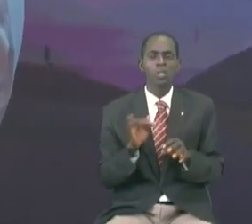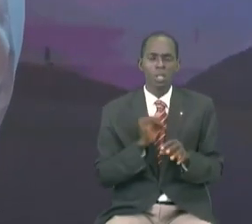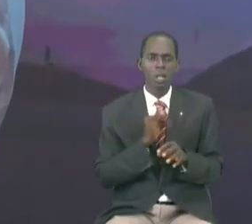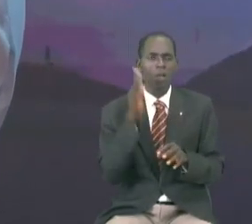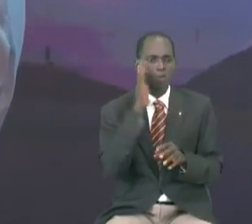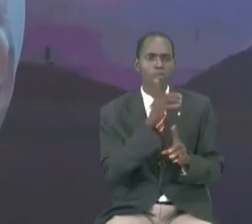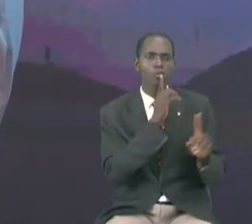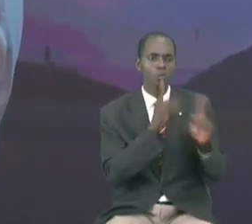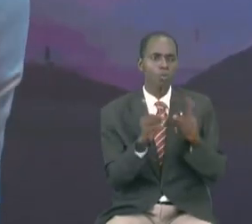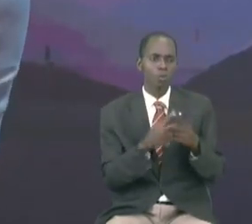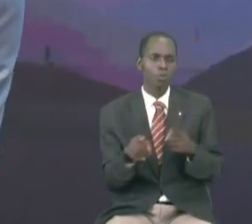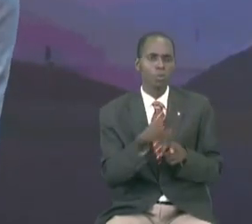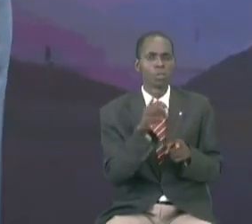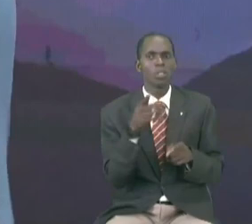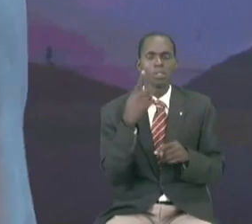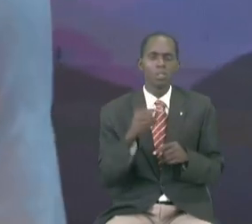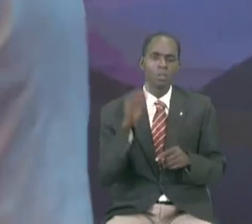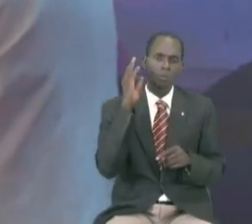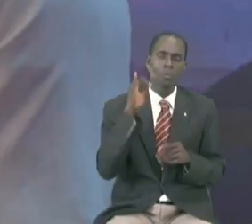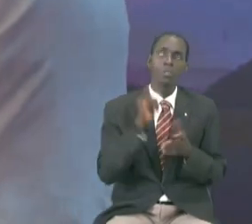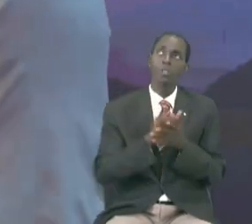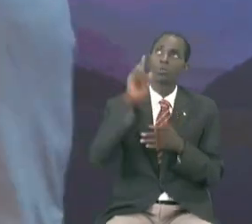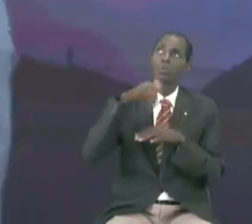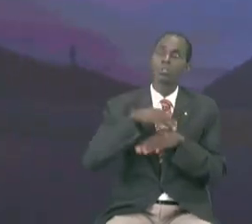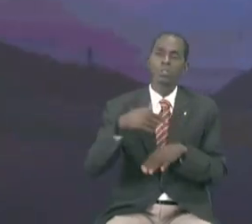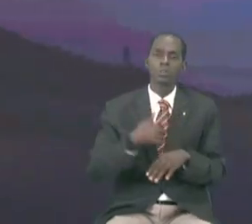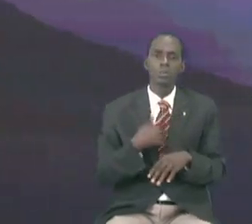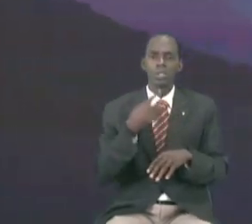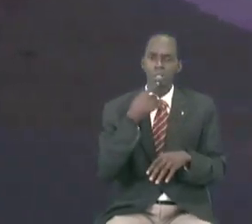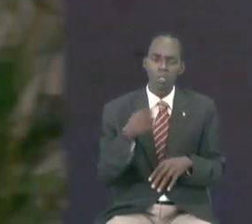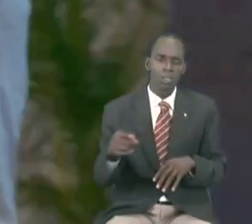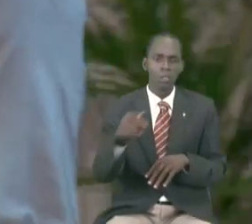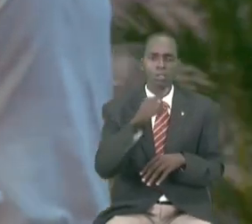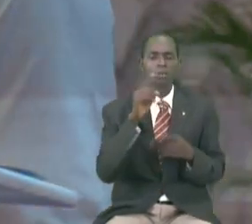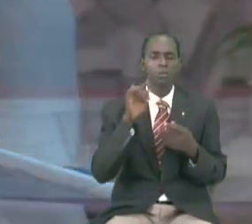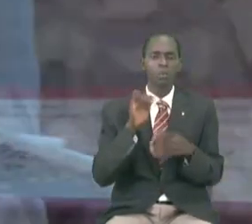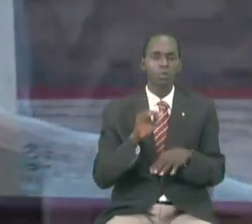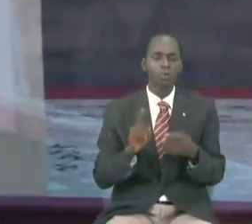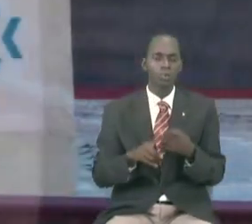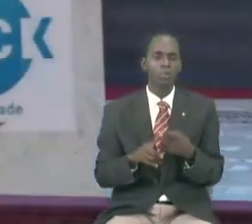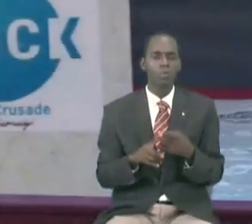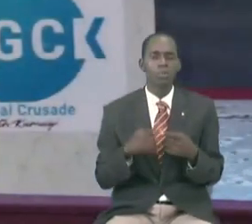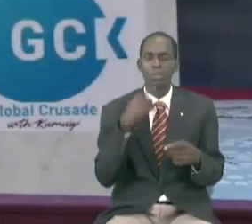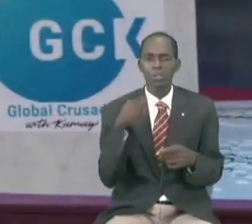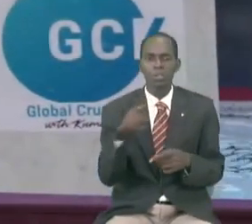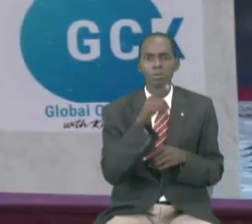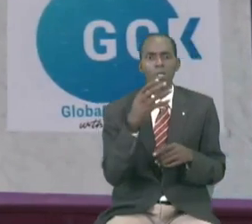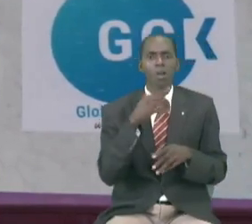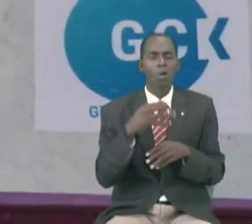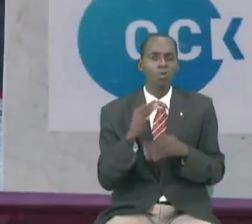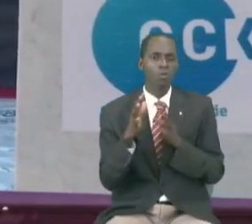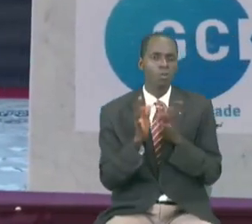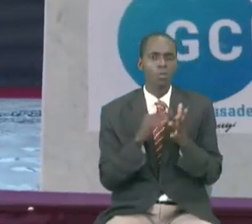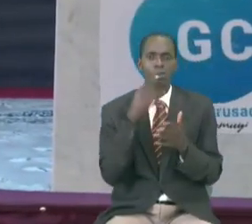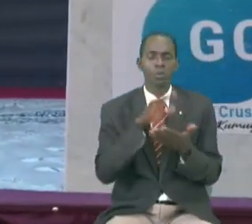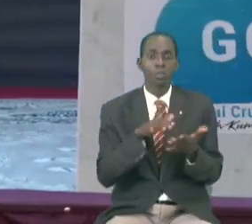the sacrifice that I made. Tell them of the Lamb of God that taketh away the sin of the world.